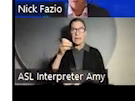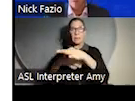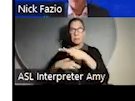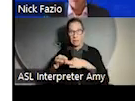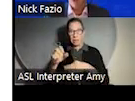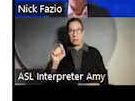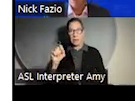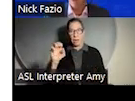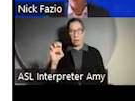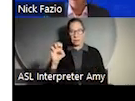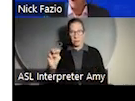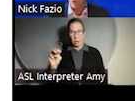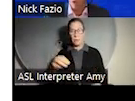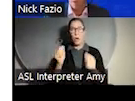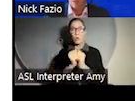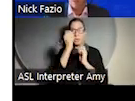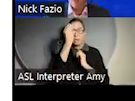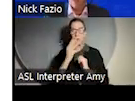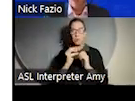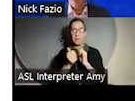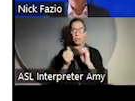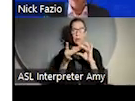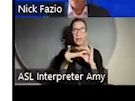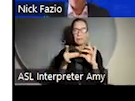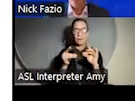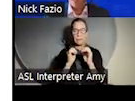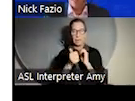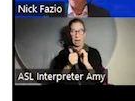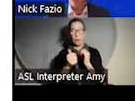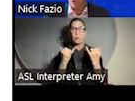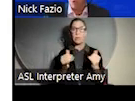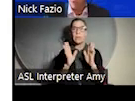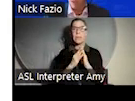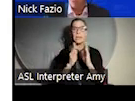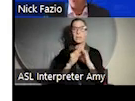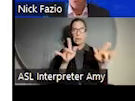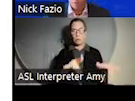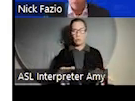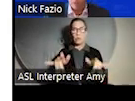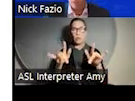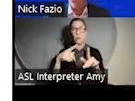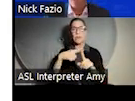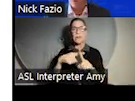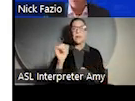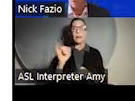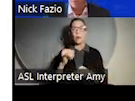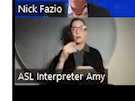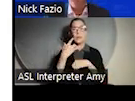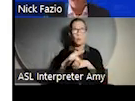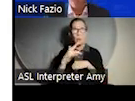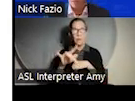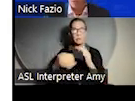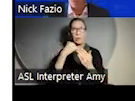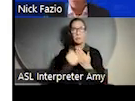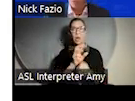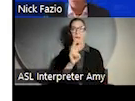www.PABTReplacement.com, along with information about how to comment. Today's meeting is being recorded and will also be available on the project website